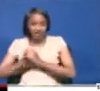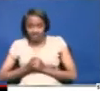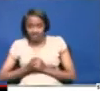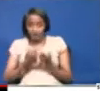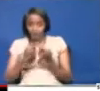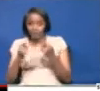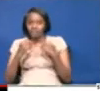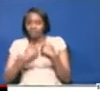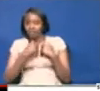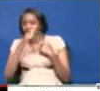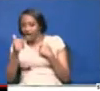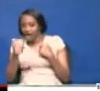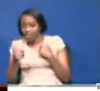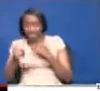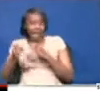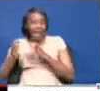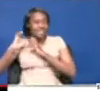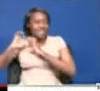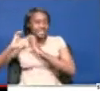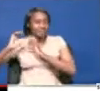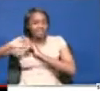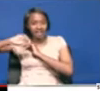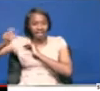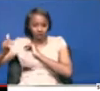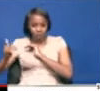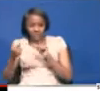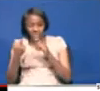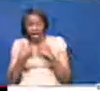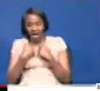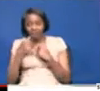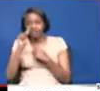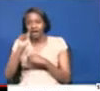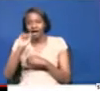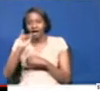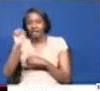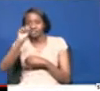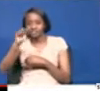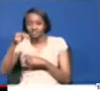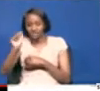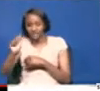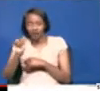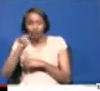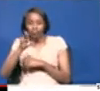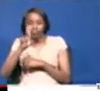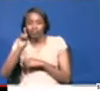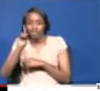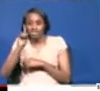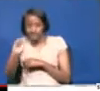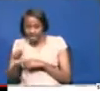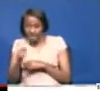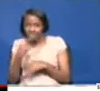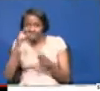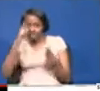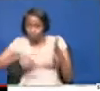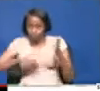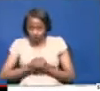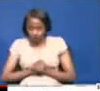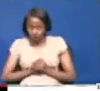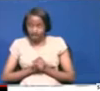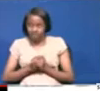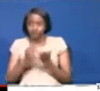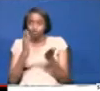race for the Kilifi County gubernatorial seat is Aisha Juma of United Democratic Alliance, Alphonse Zombo Mbaru of Safina Party, and Franco